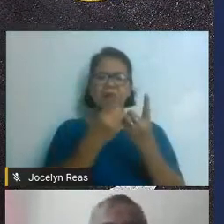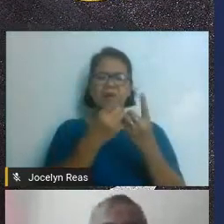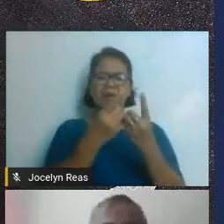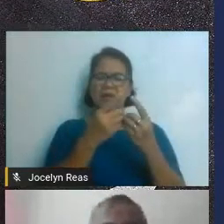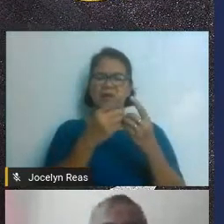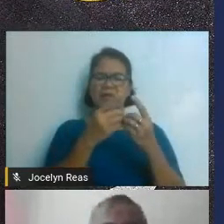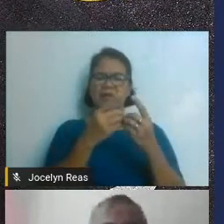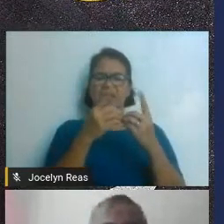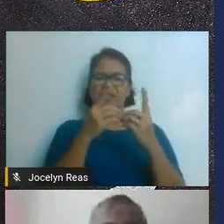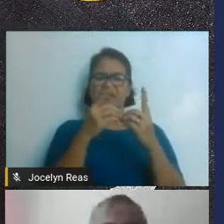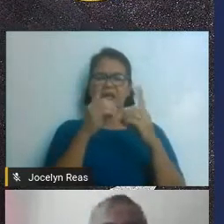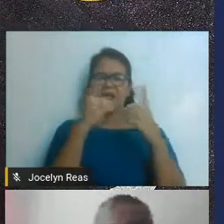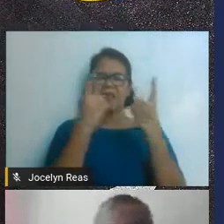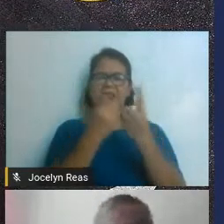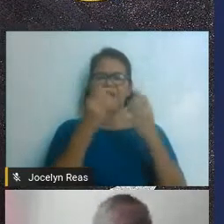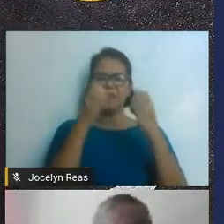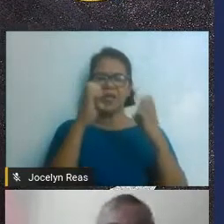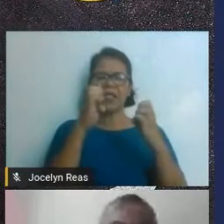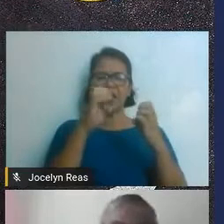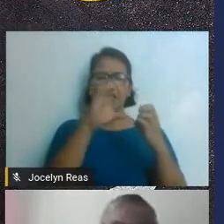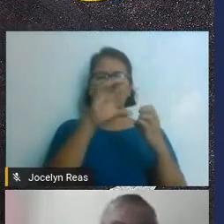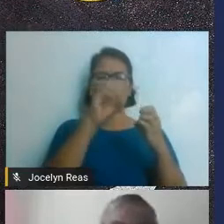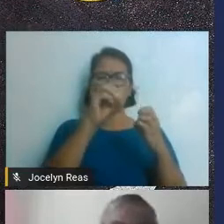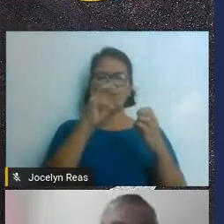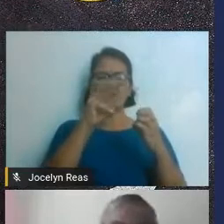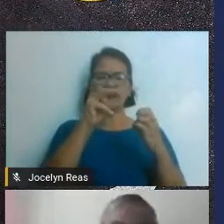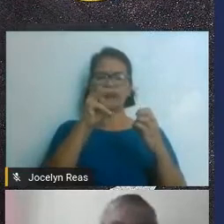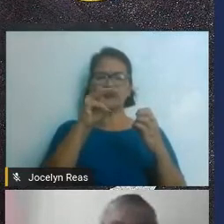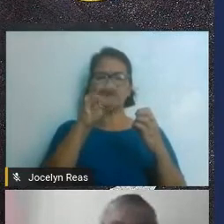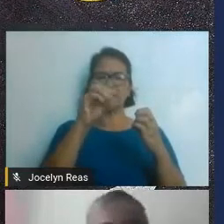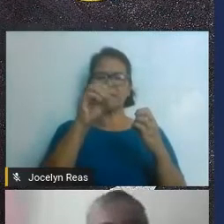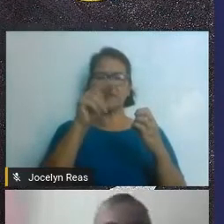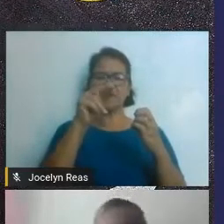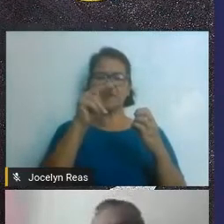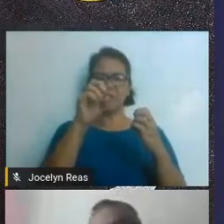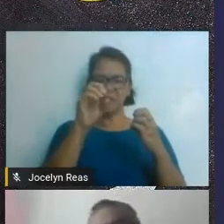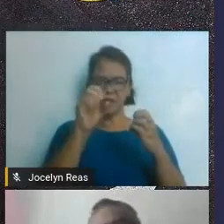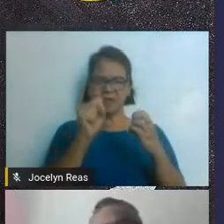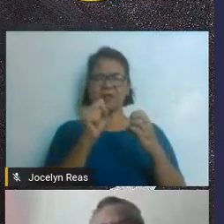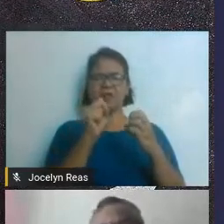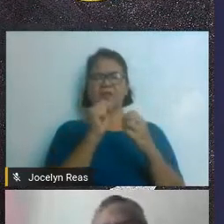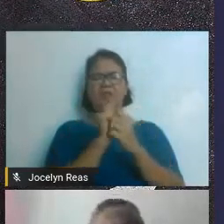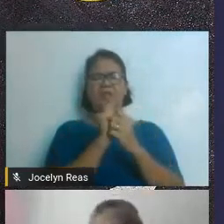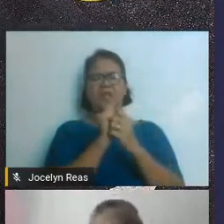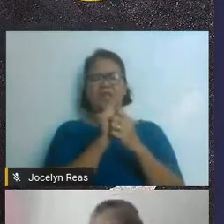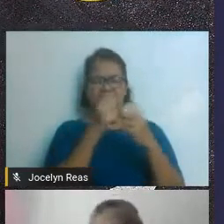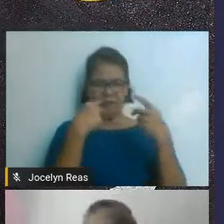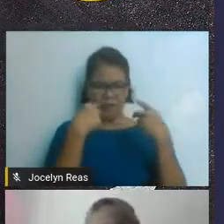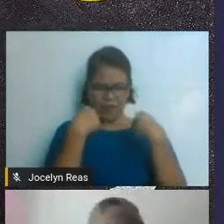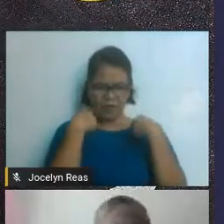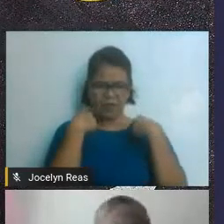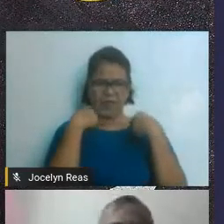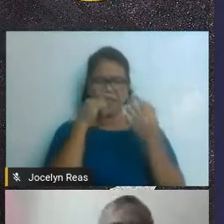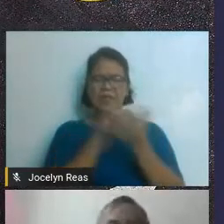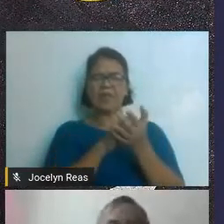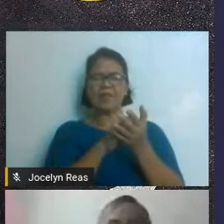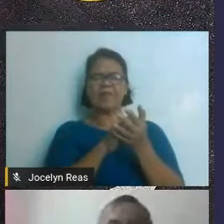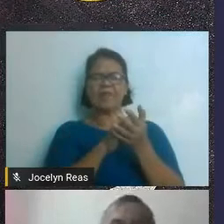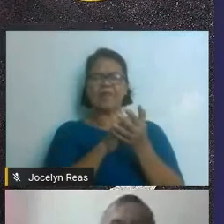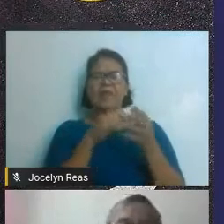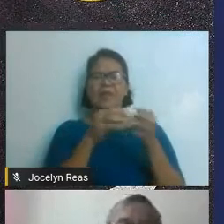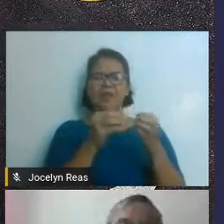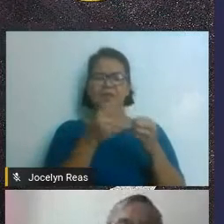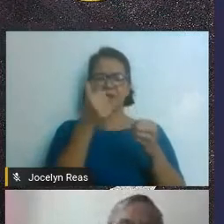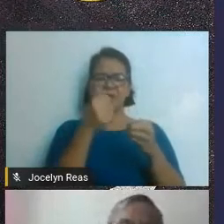have offered us the digital platform for those who have access to the internet. Like most of you now, you can